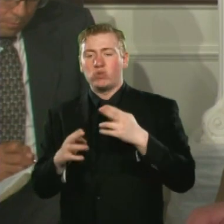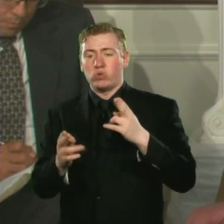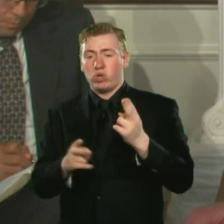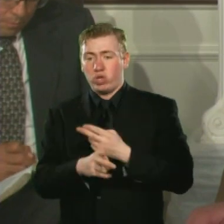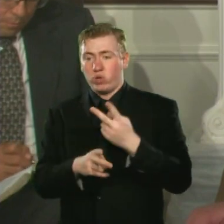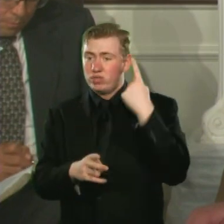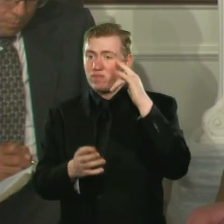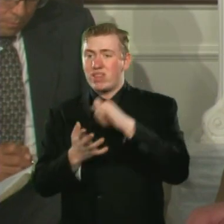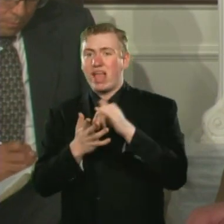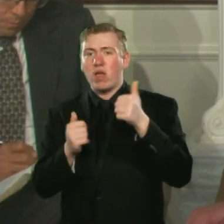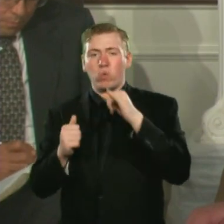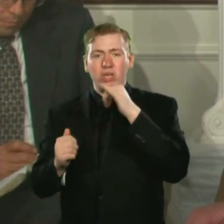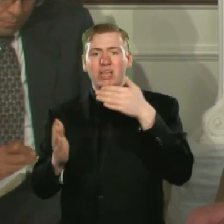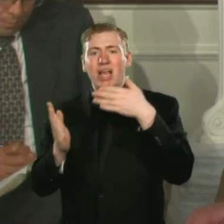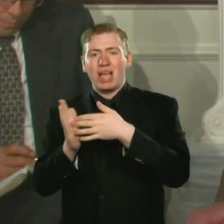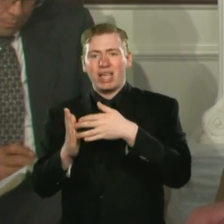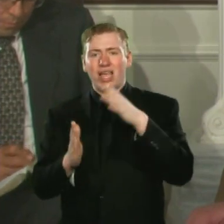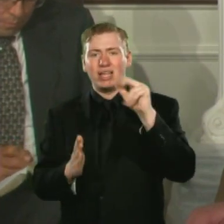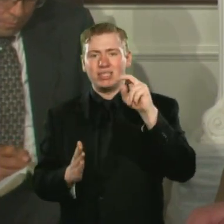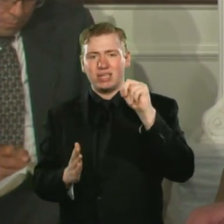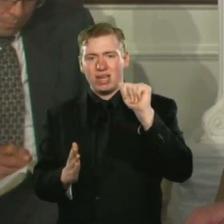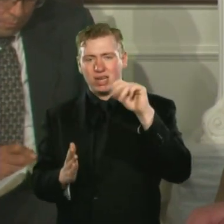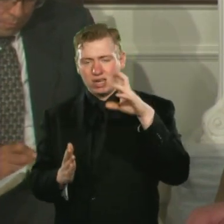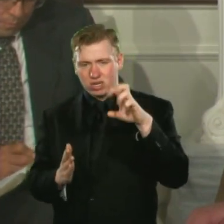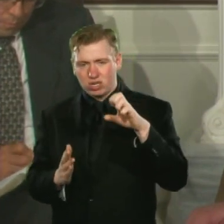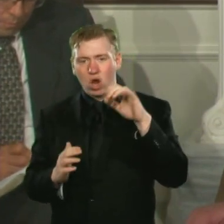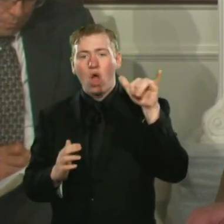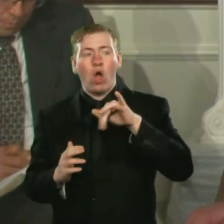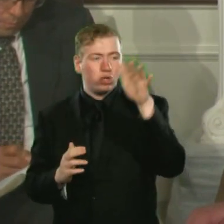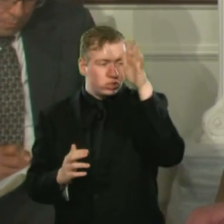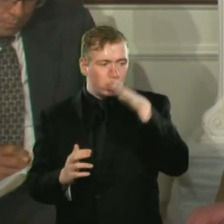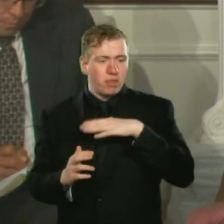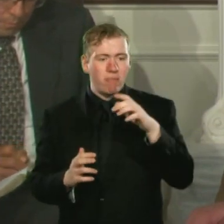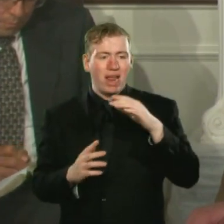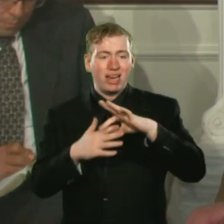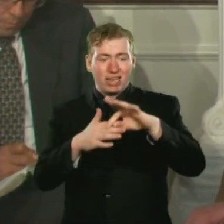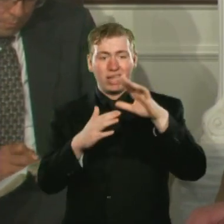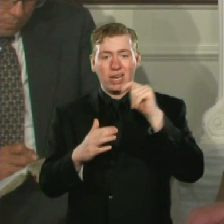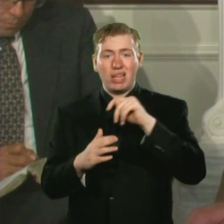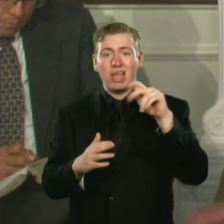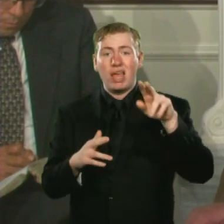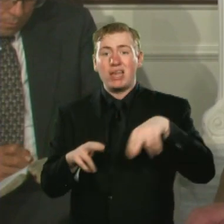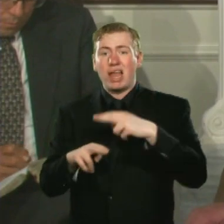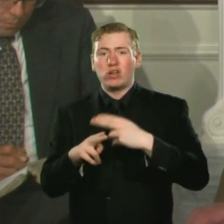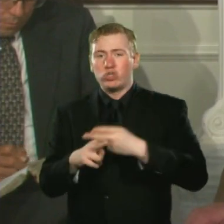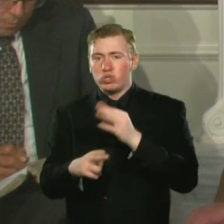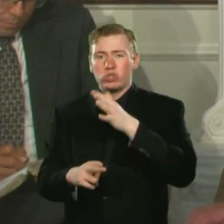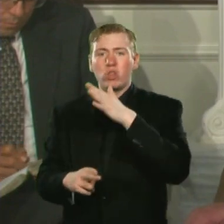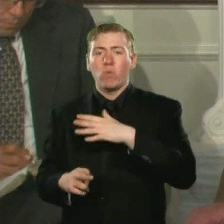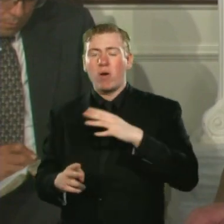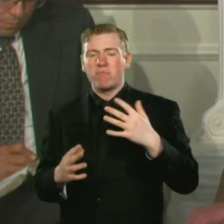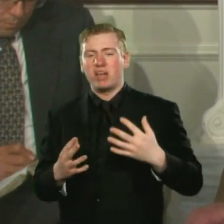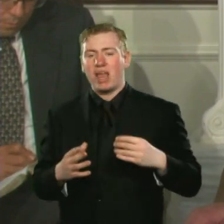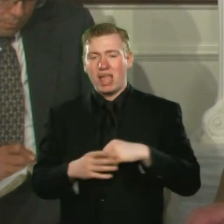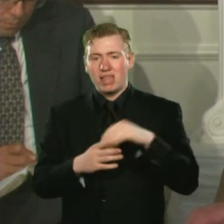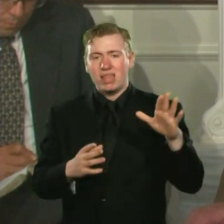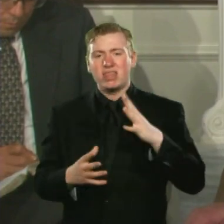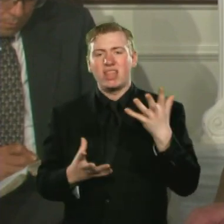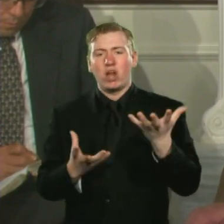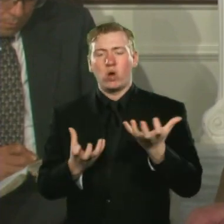nature. Likewise, also the men, leaving the natural use of the woman, burned in their lust